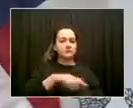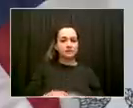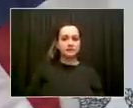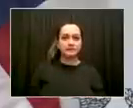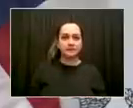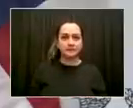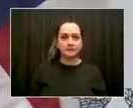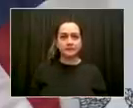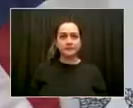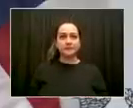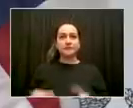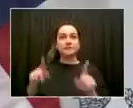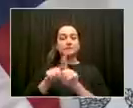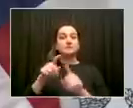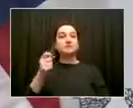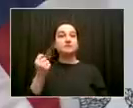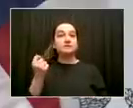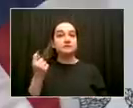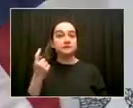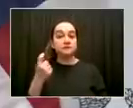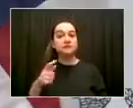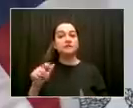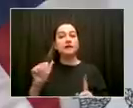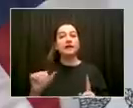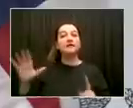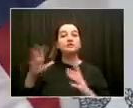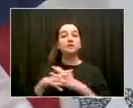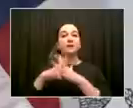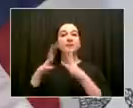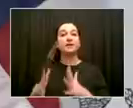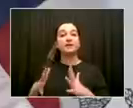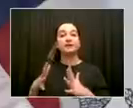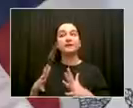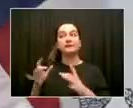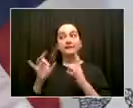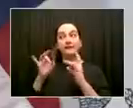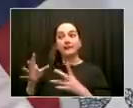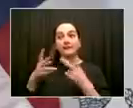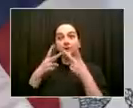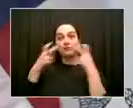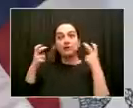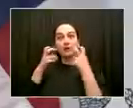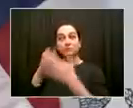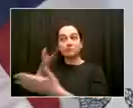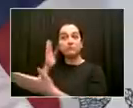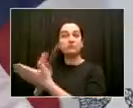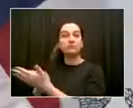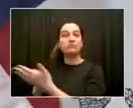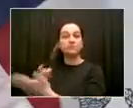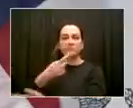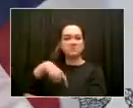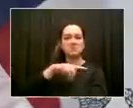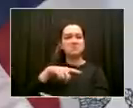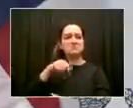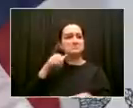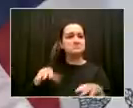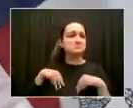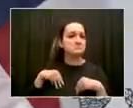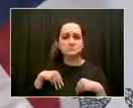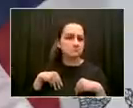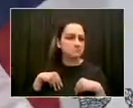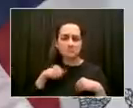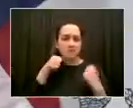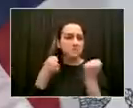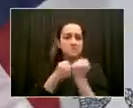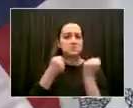adjusting. That is what neighborhood policing is about, precision policing is about. And that's what we will keep doing. I want to